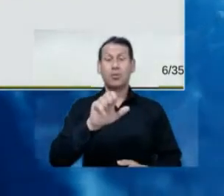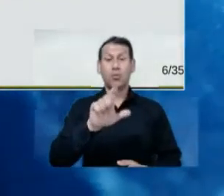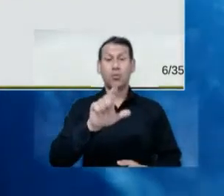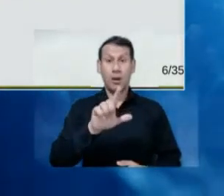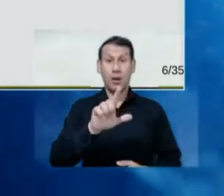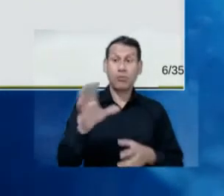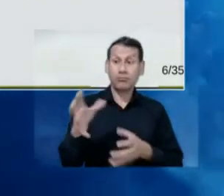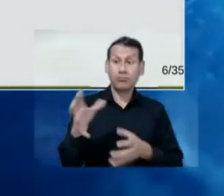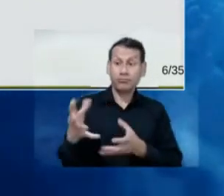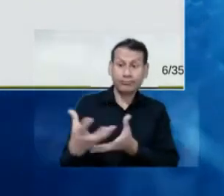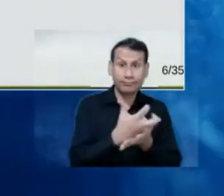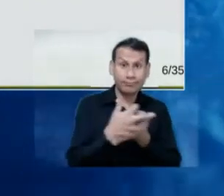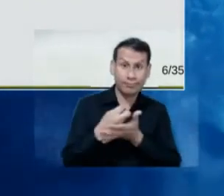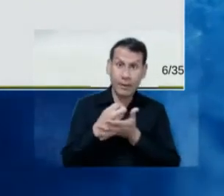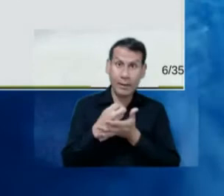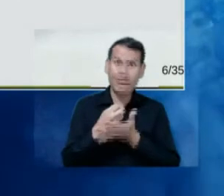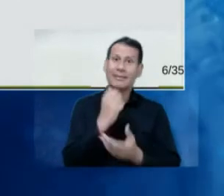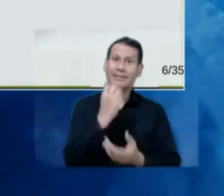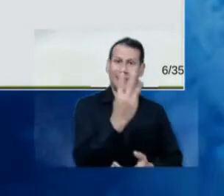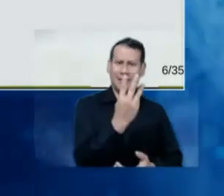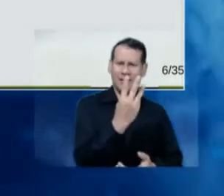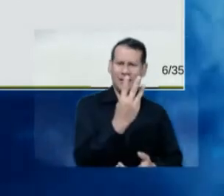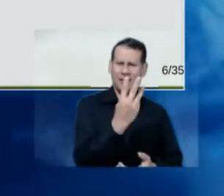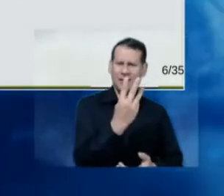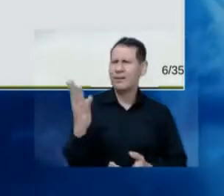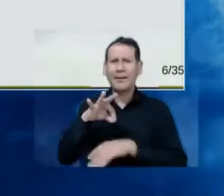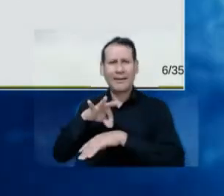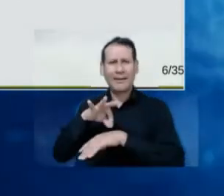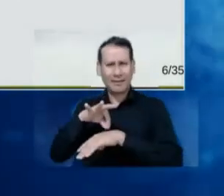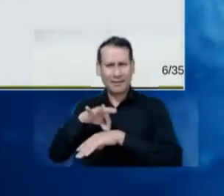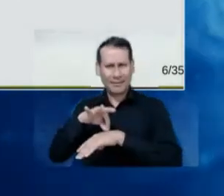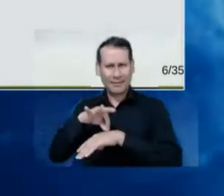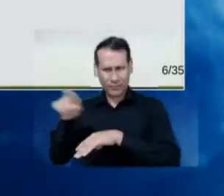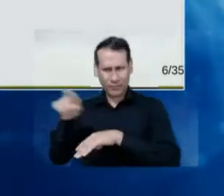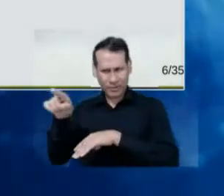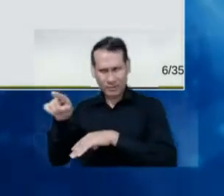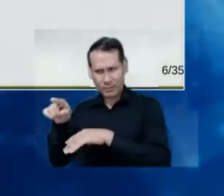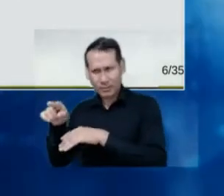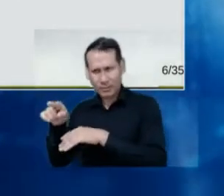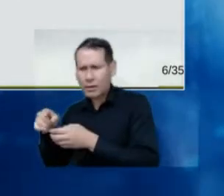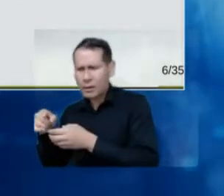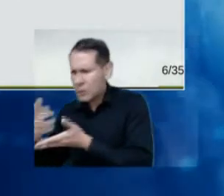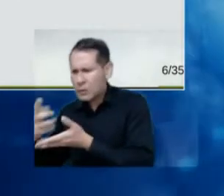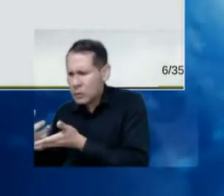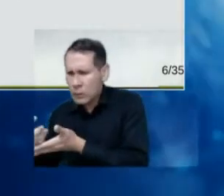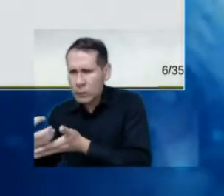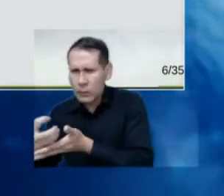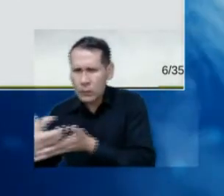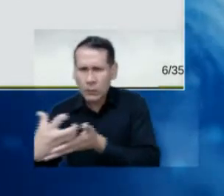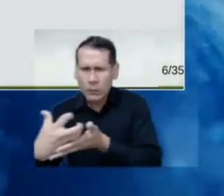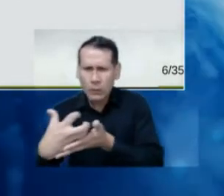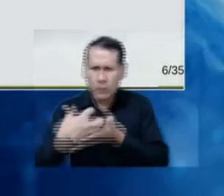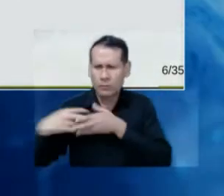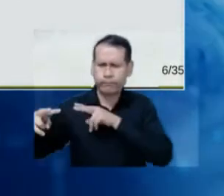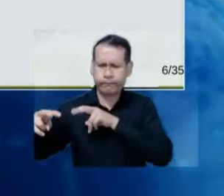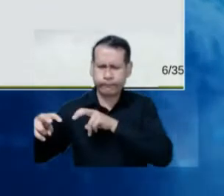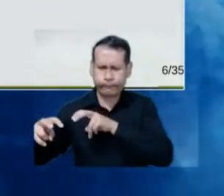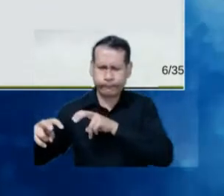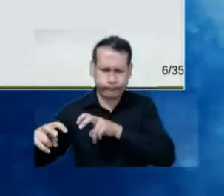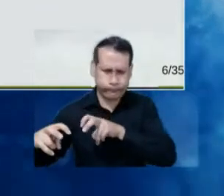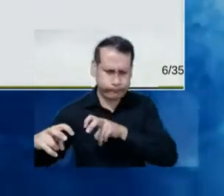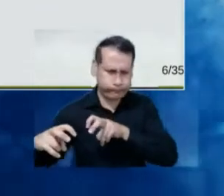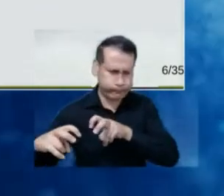virtual population version 3 that is actually done by the ITIS Foundation, which they compile very